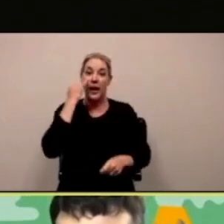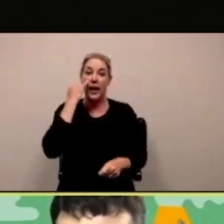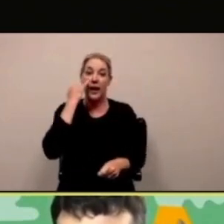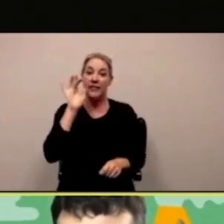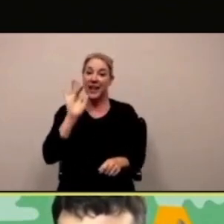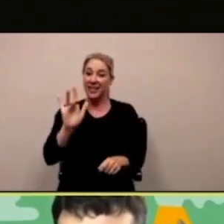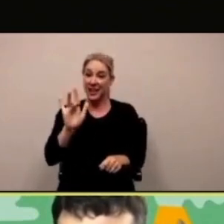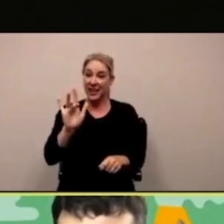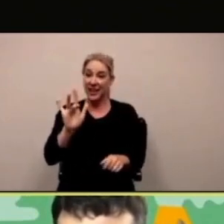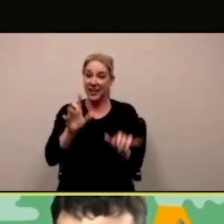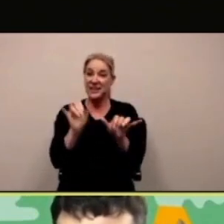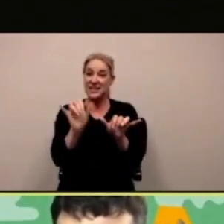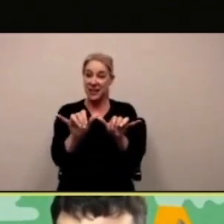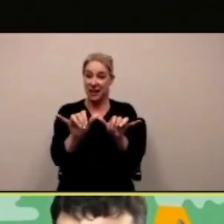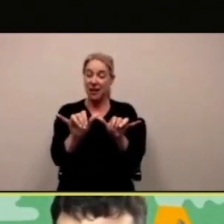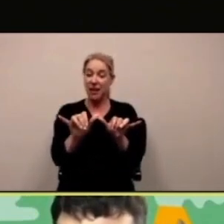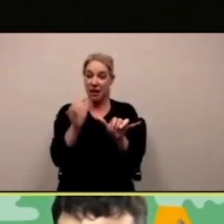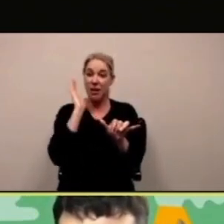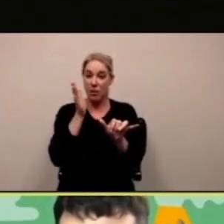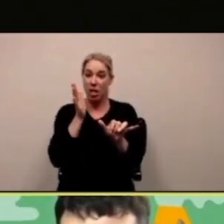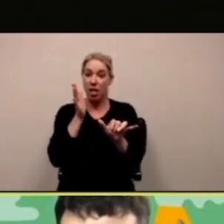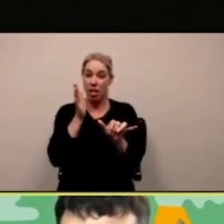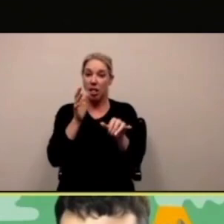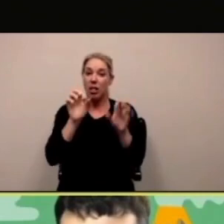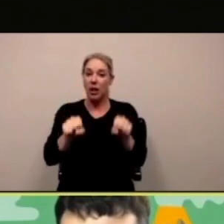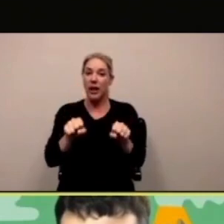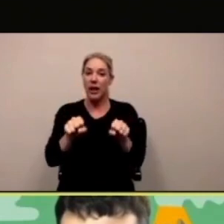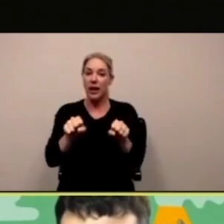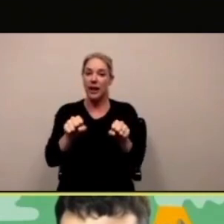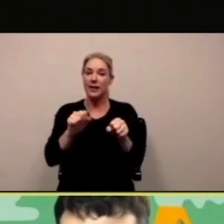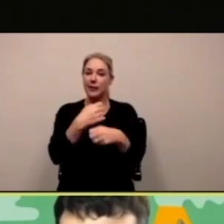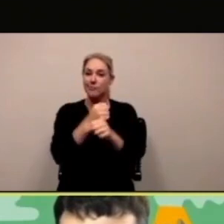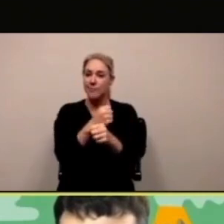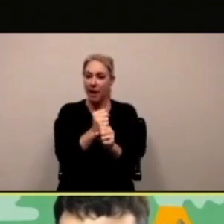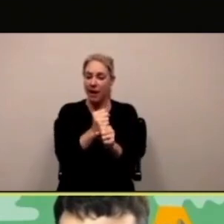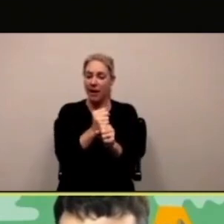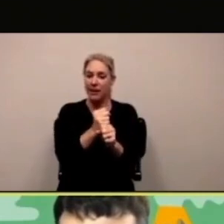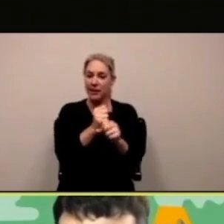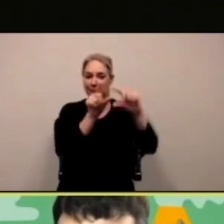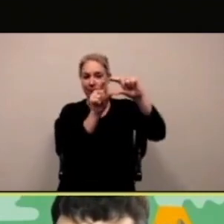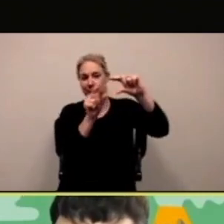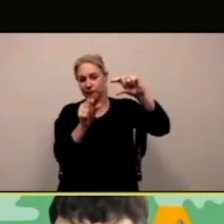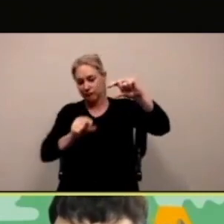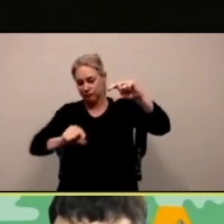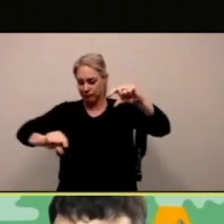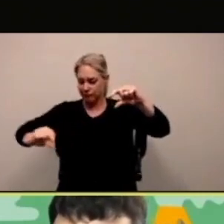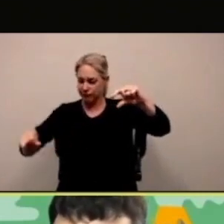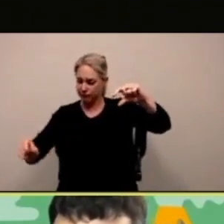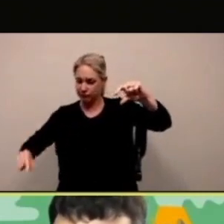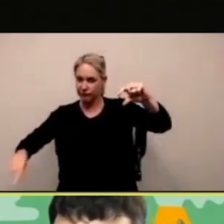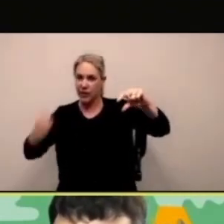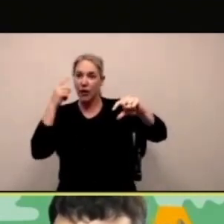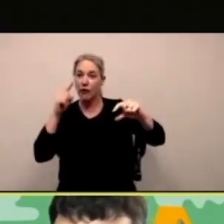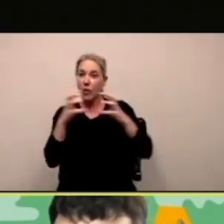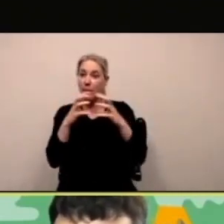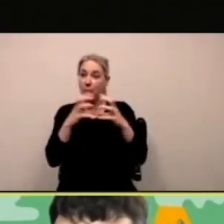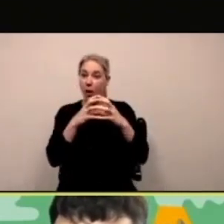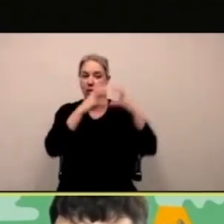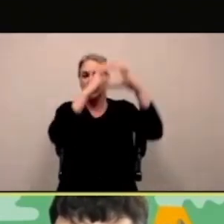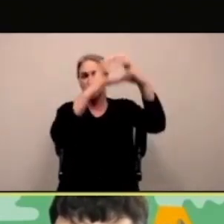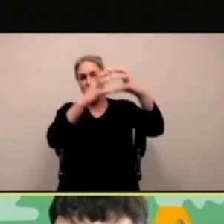on, and now I can kind of make a little track for the ball to bounce